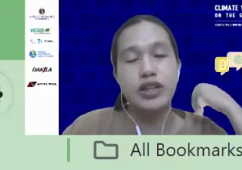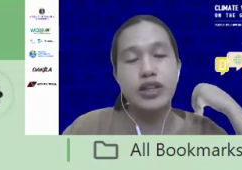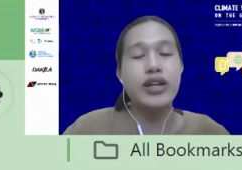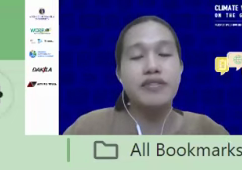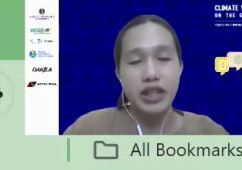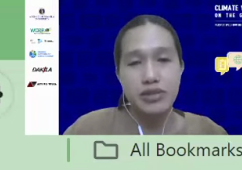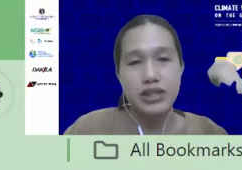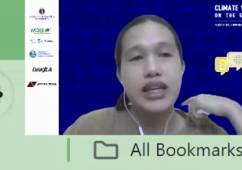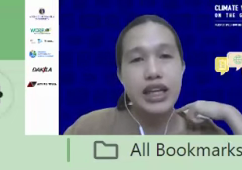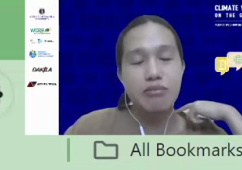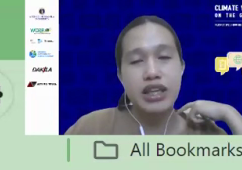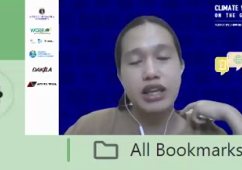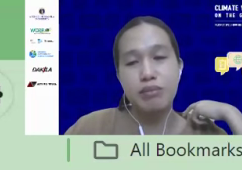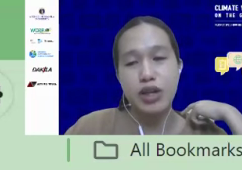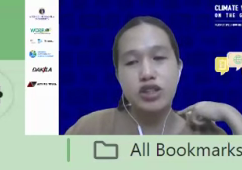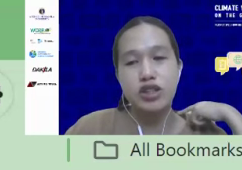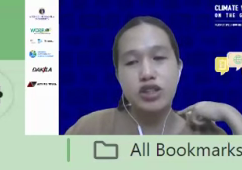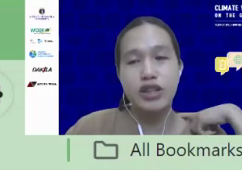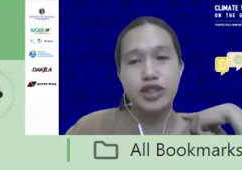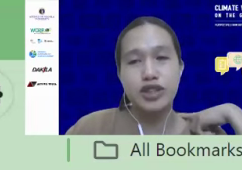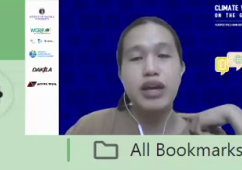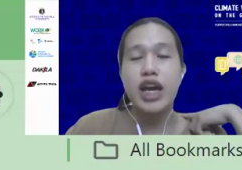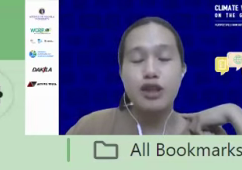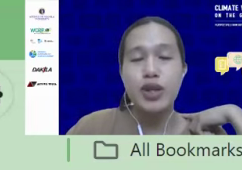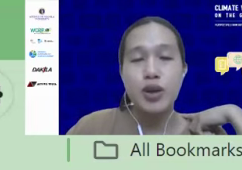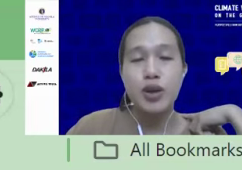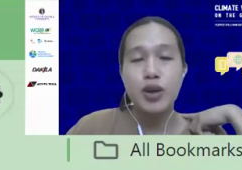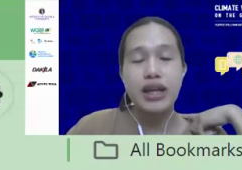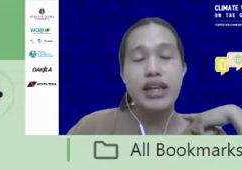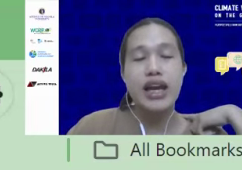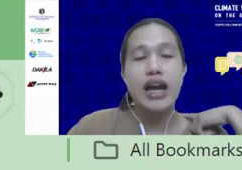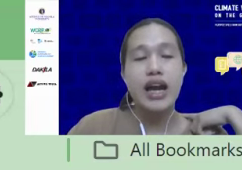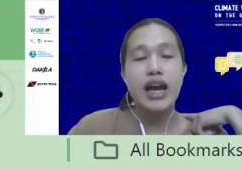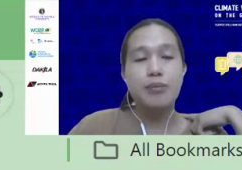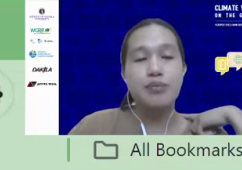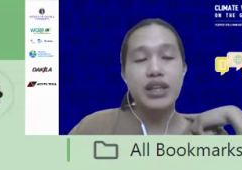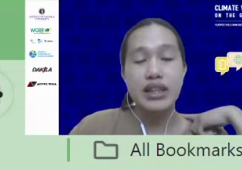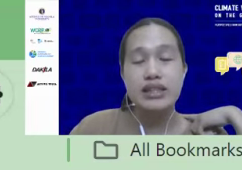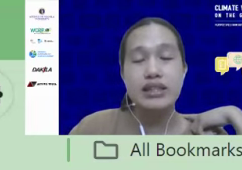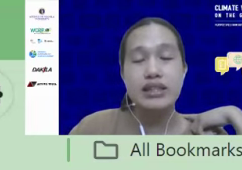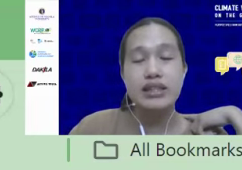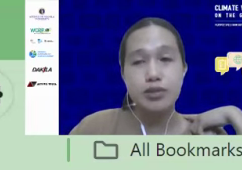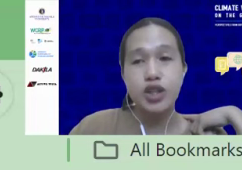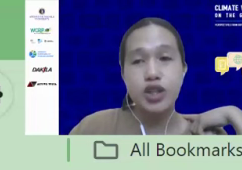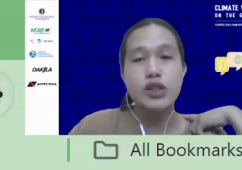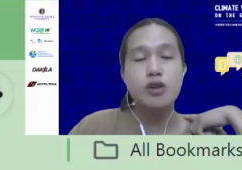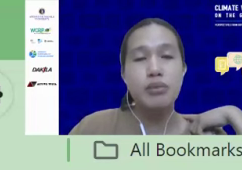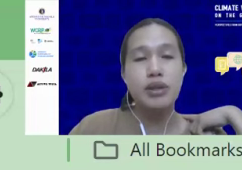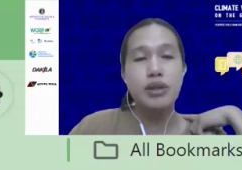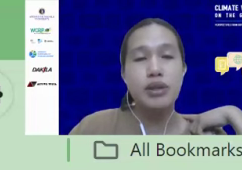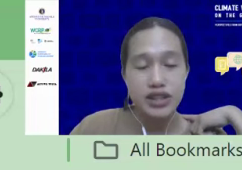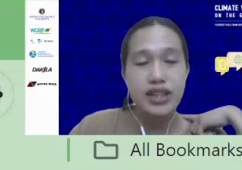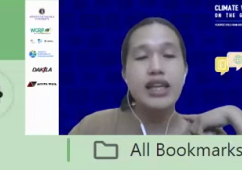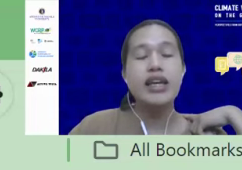or longer films in the making because of this fellowship. And we hope that these films will also